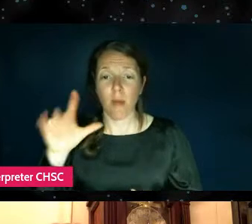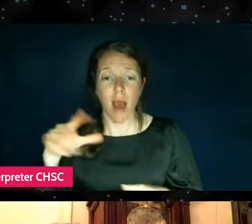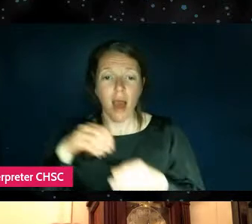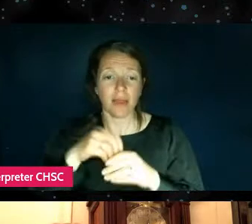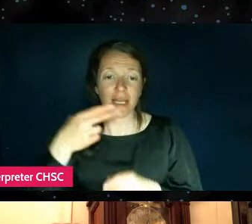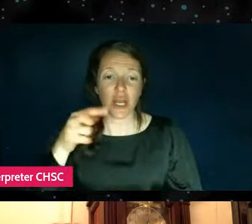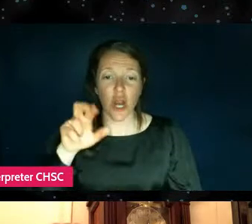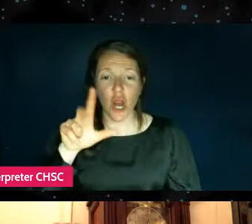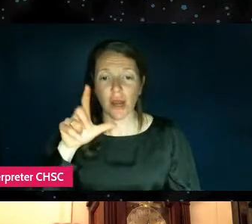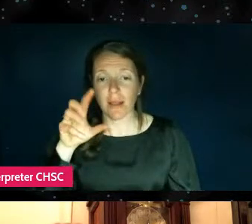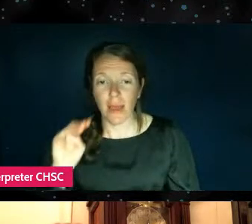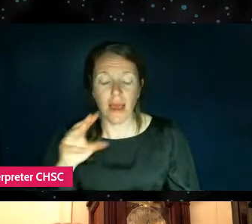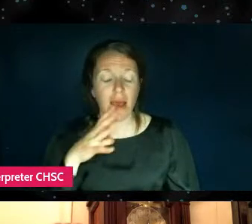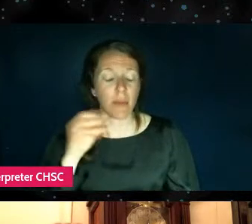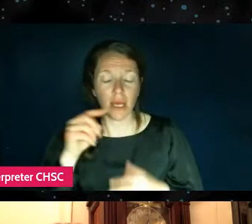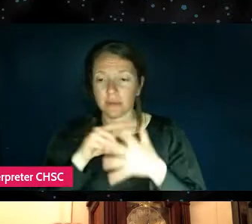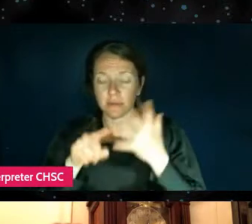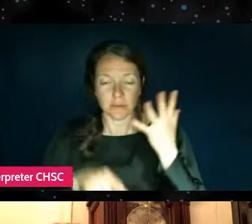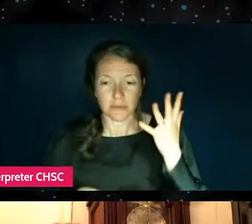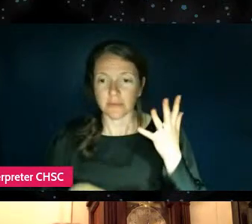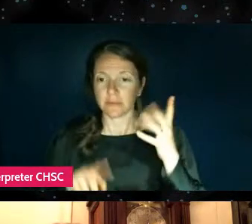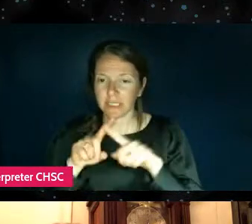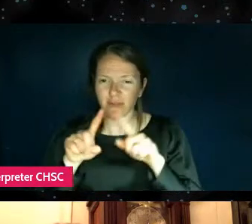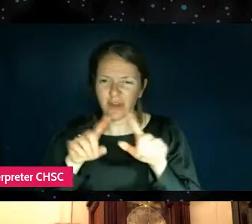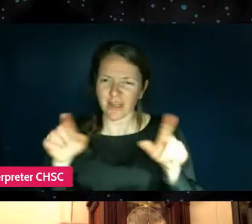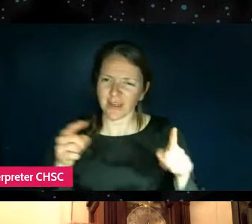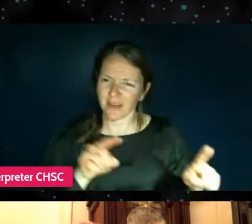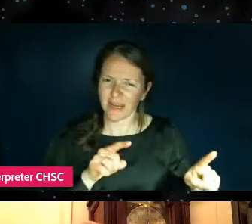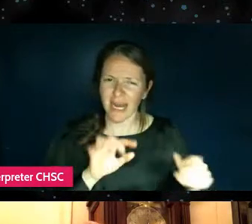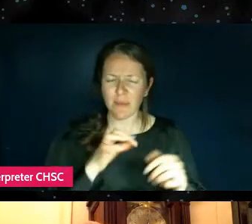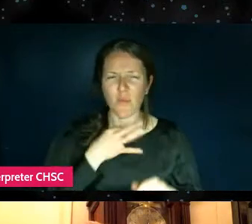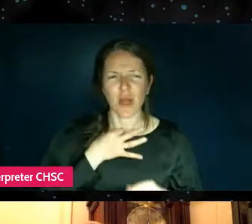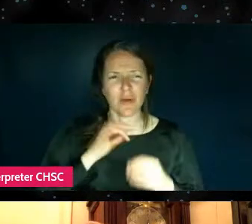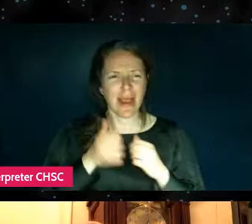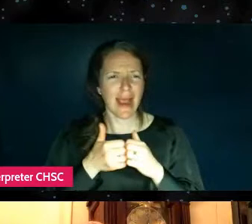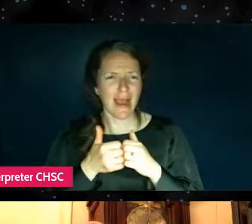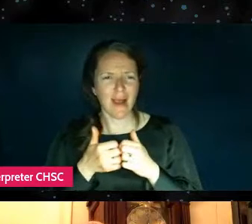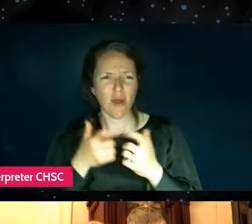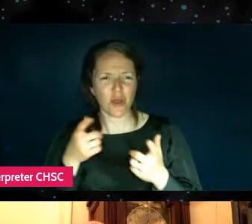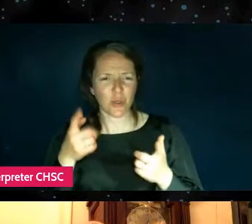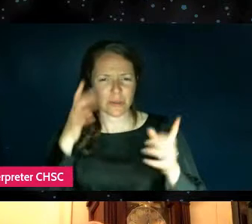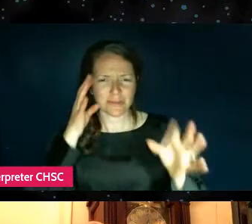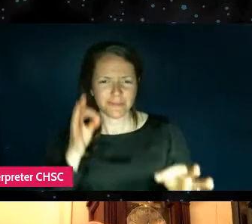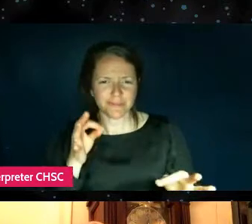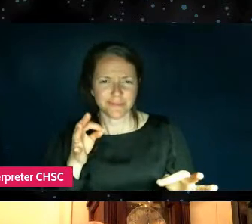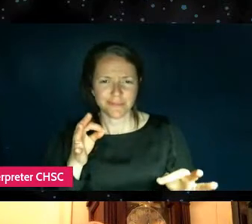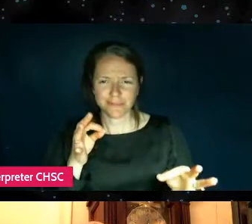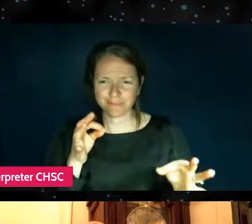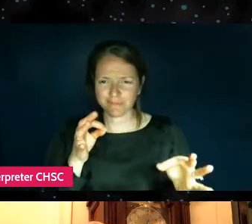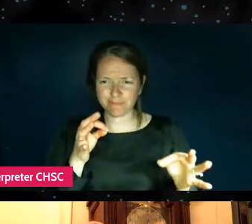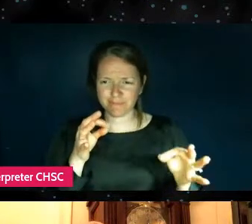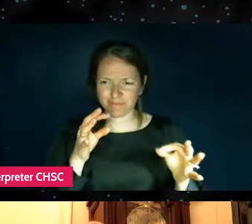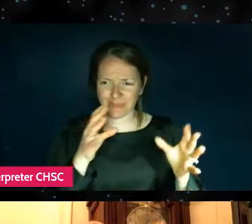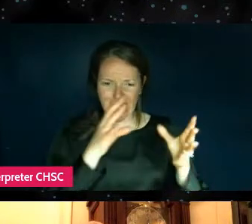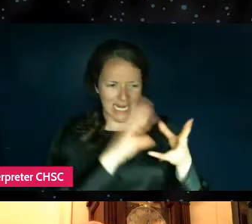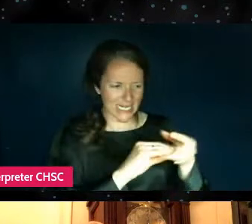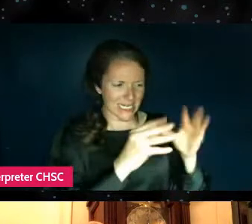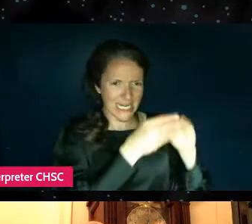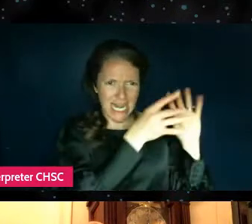all these kind of things. And I'm wondering how you went about creating a narrative out of all of